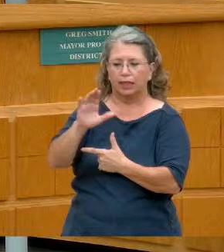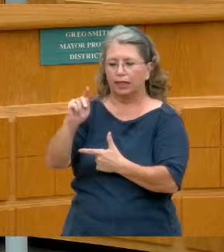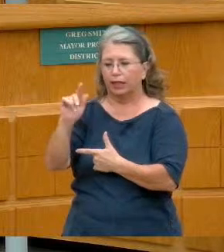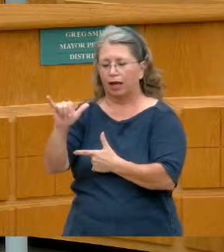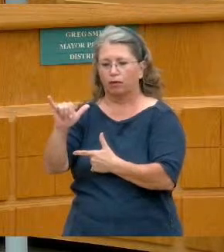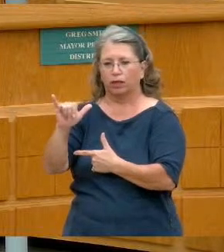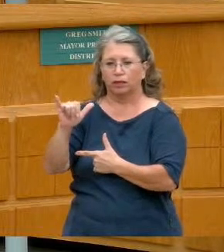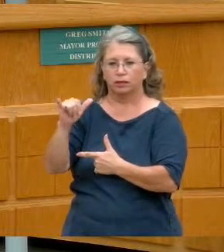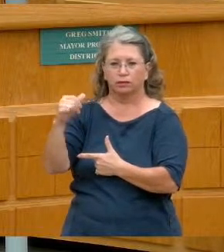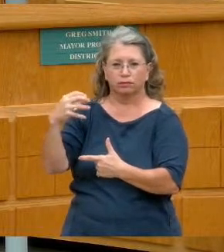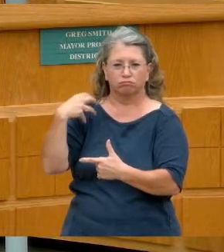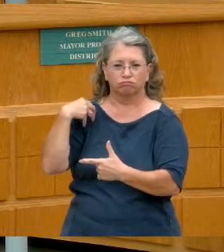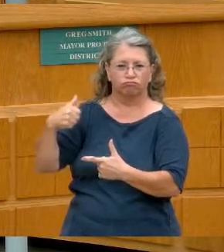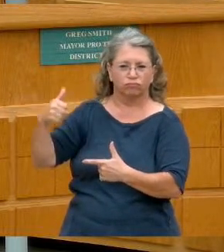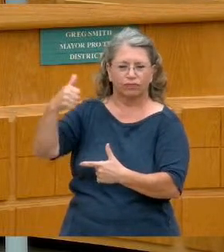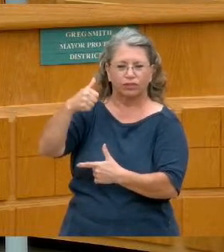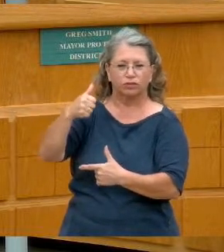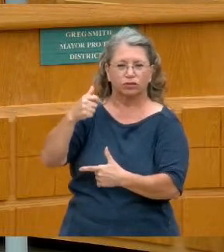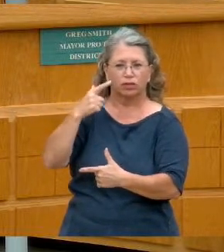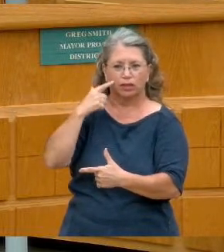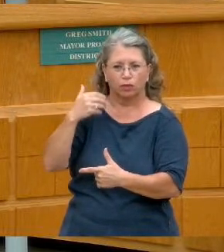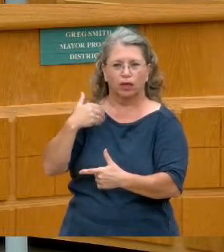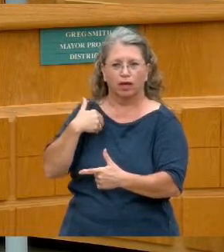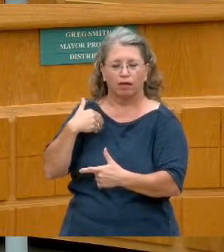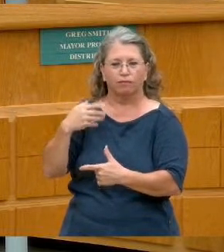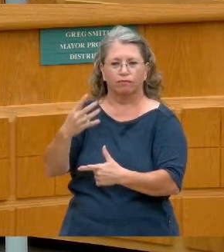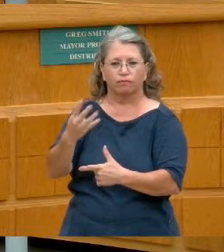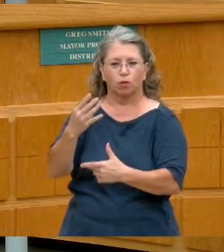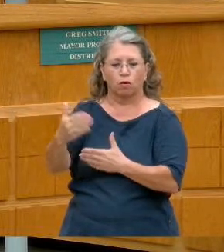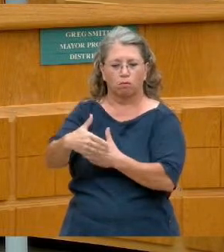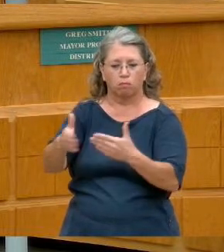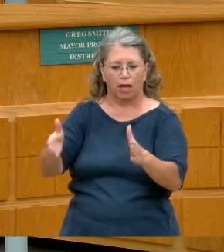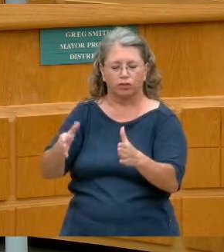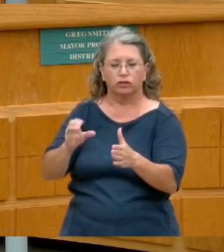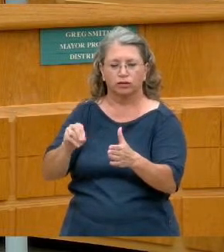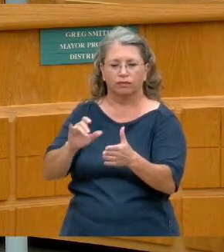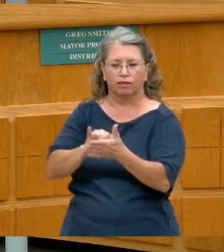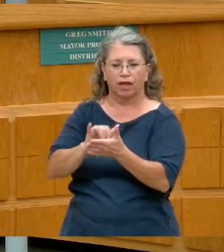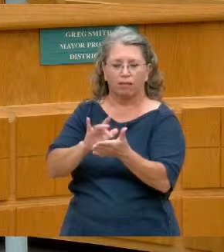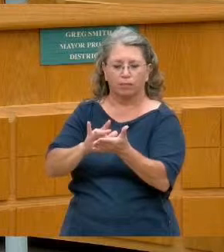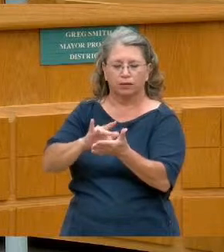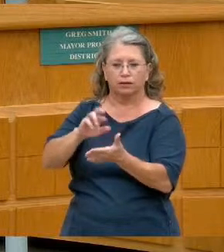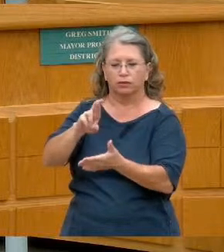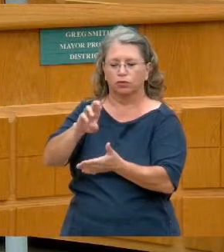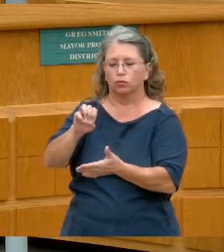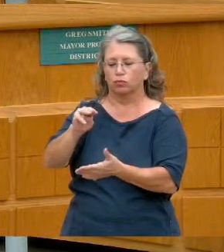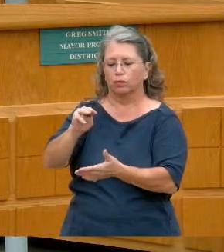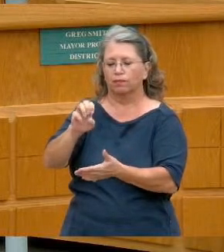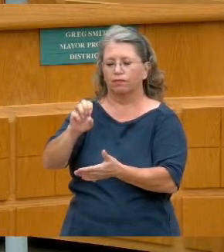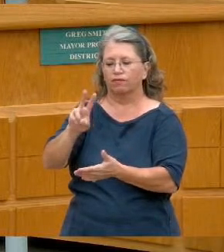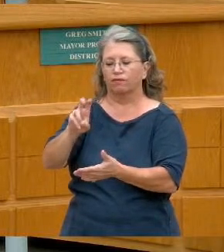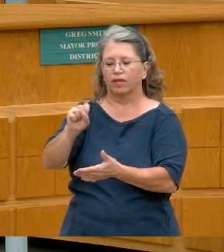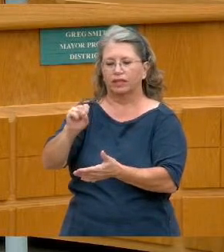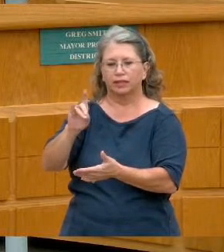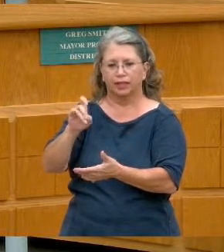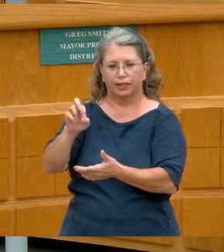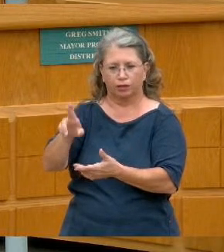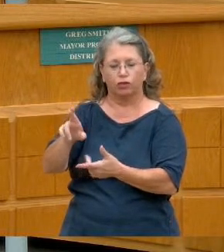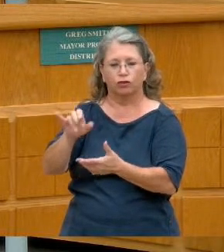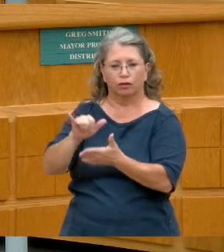I think we had 4 batches of remdesivir, which is an excellent addition to our treatment options.